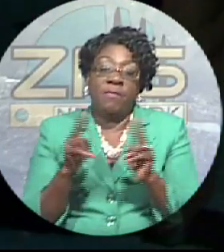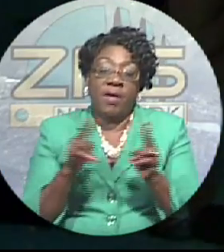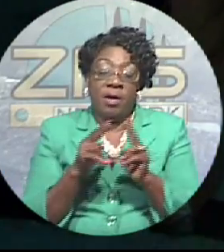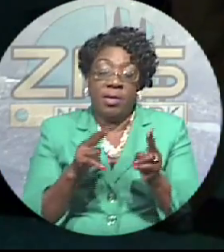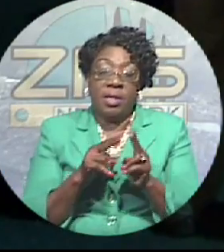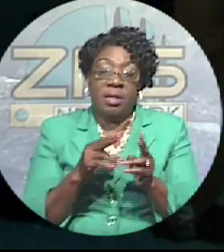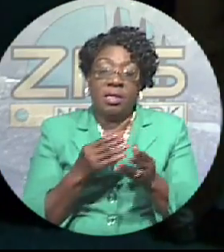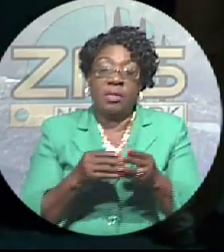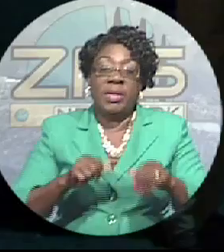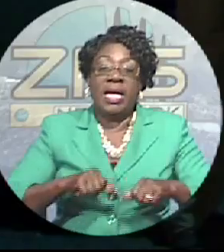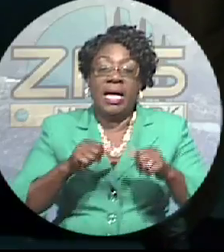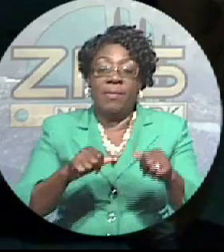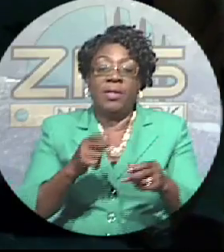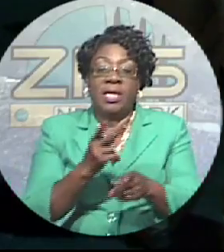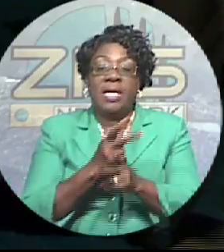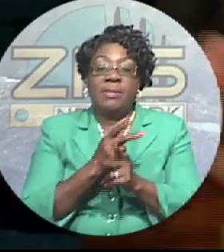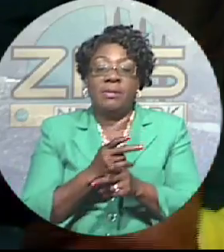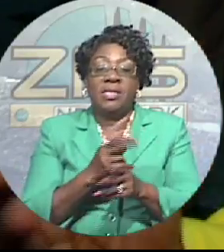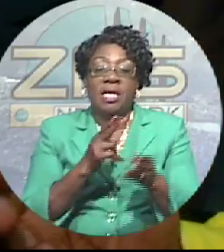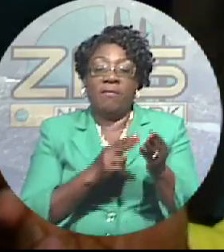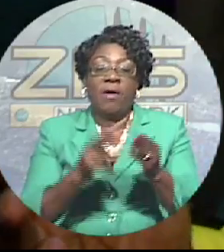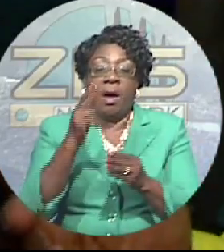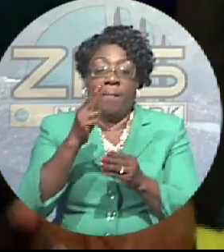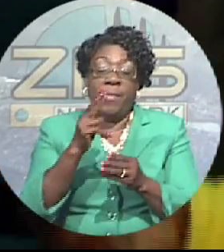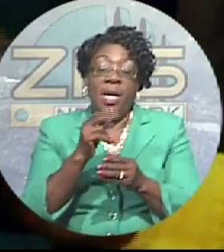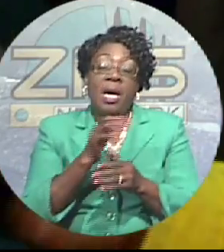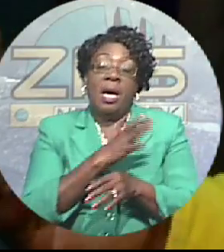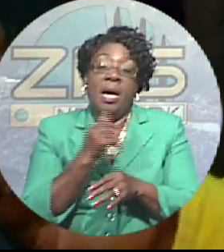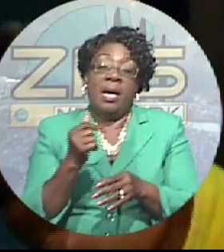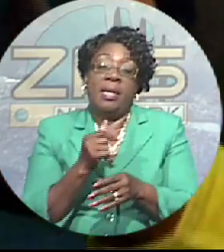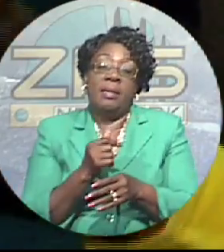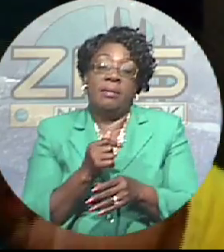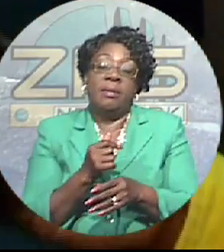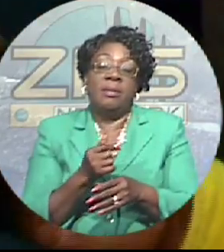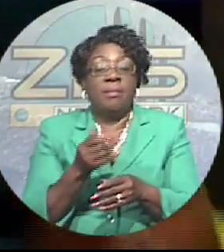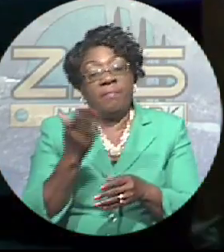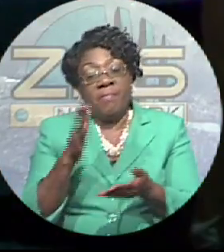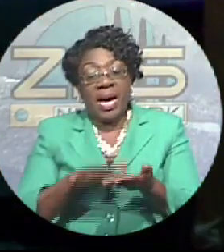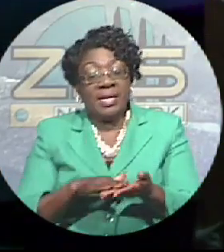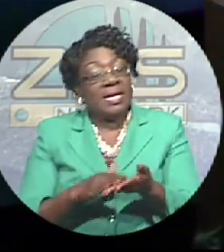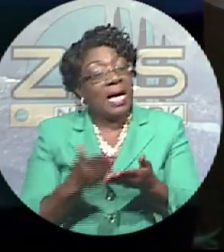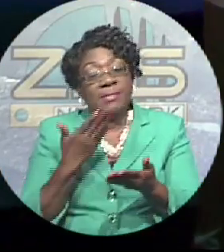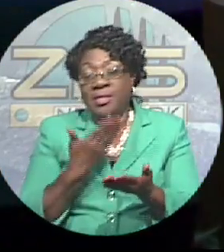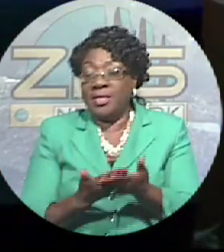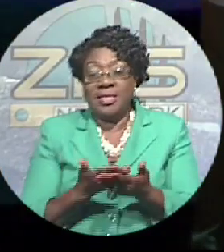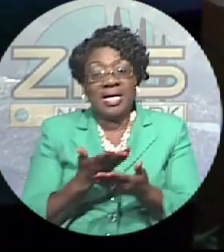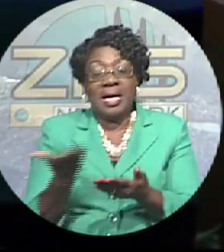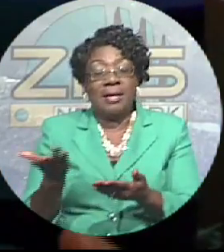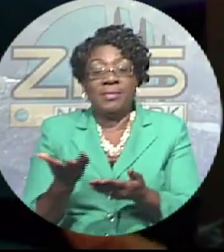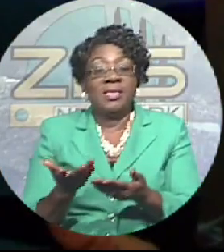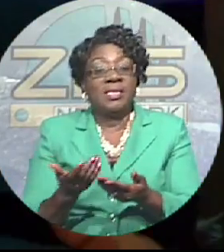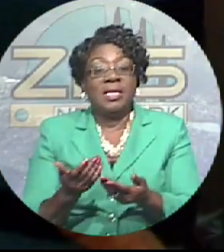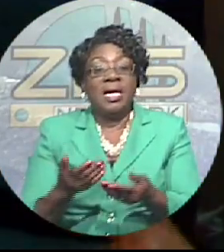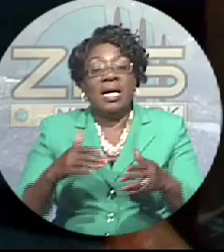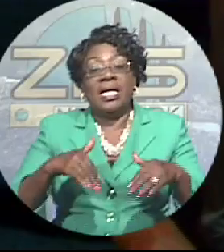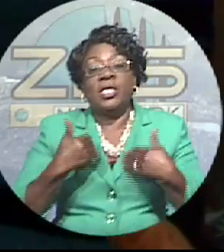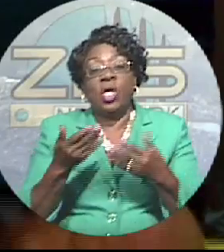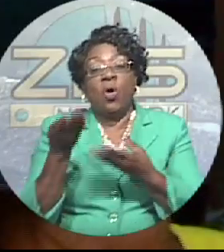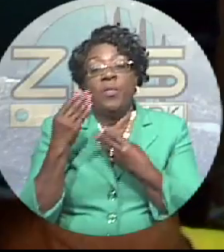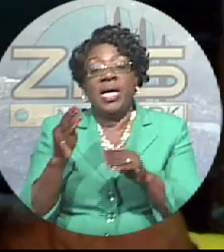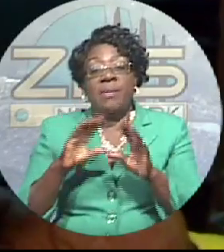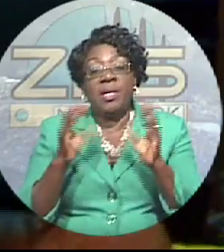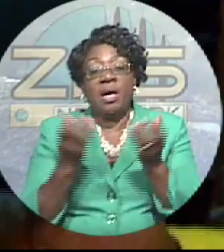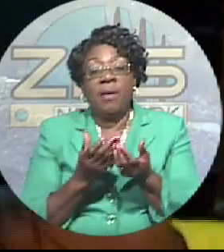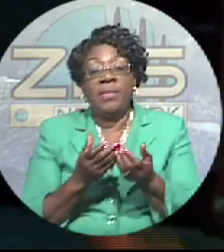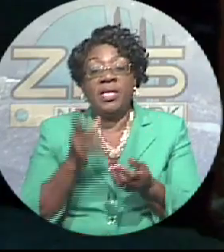at being able to keep themselves afloat in both the bad times and the good times. And I think as a young Bahamian company,